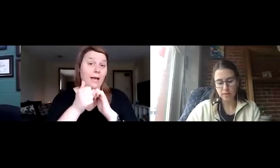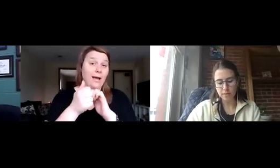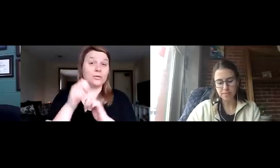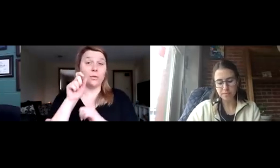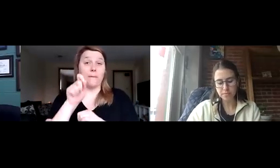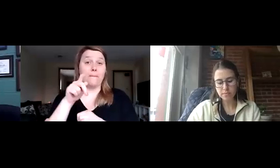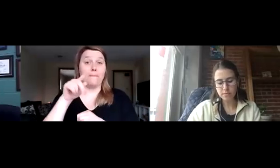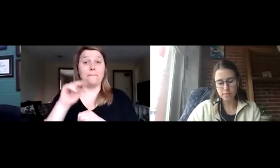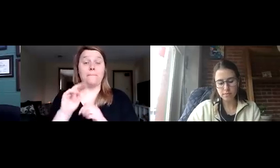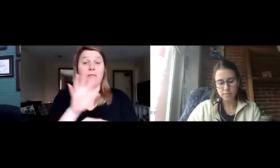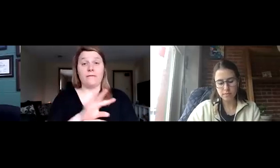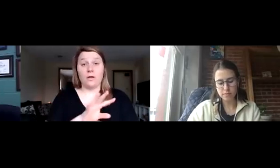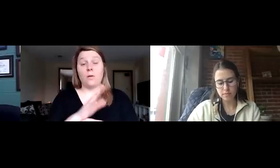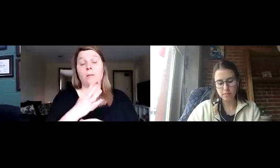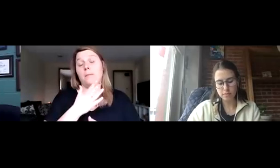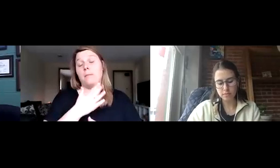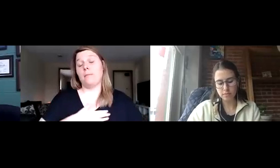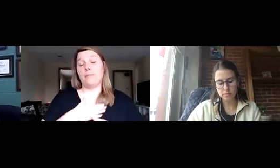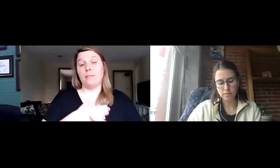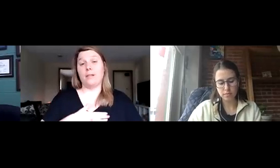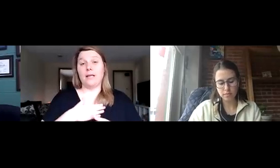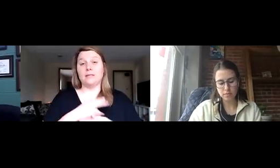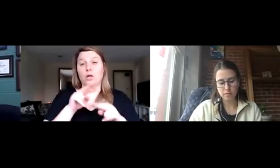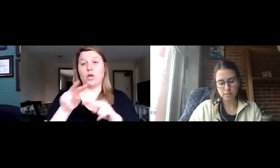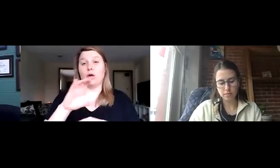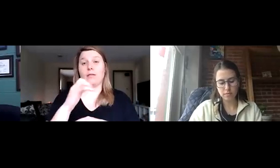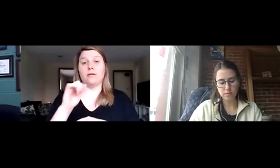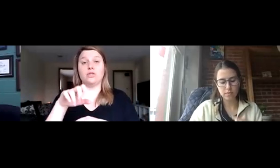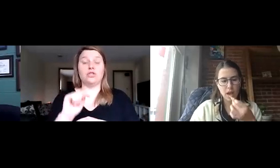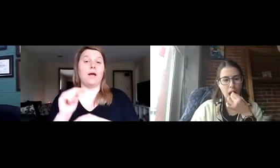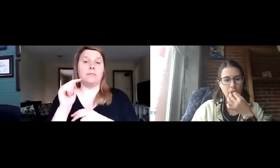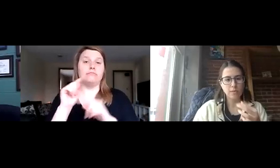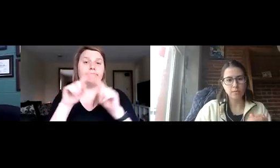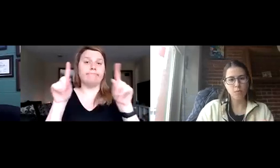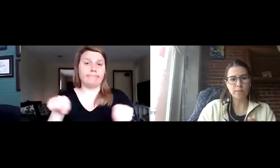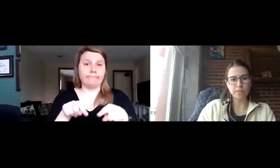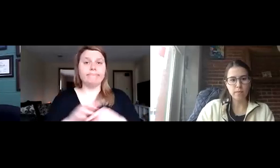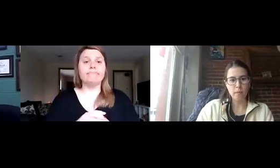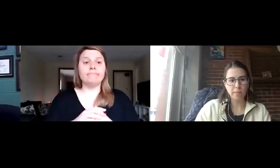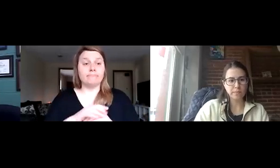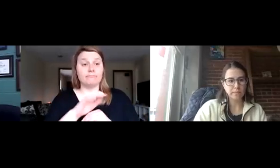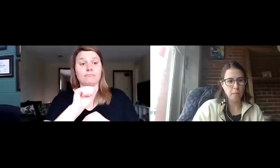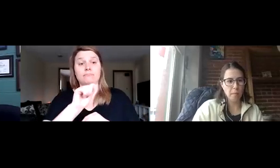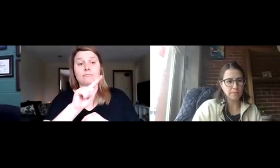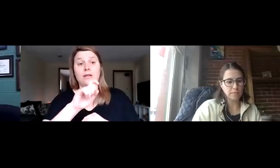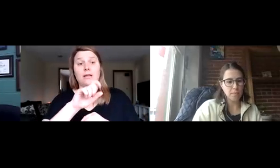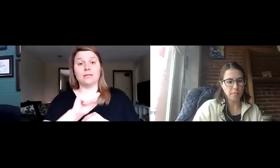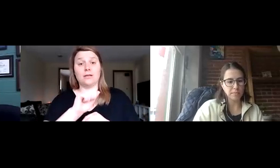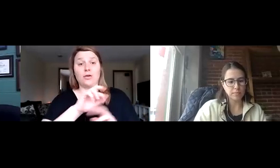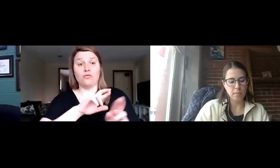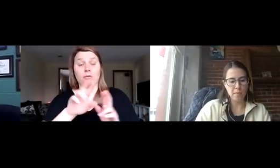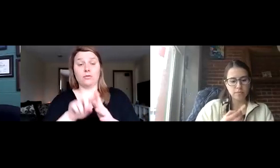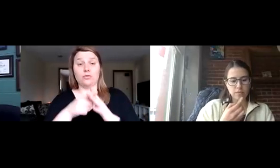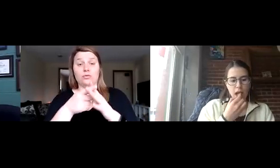video, please look in the chat box. Alexa, you ready to start the